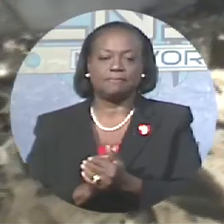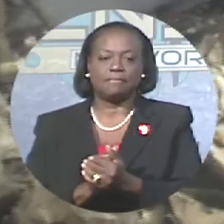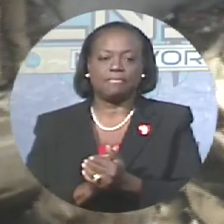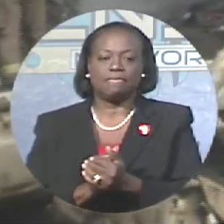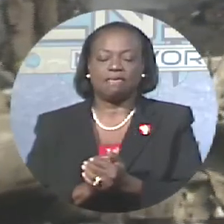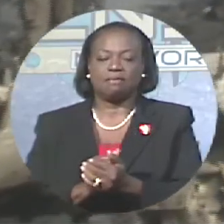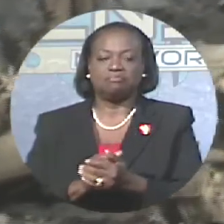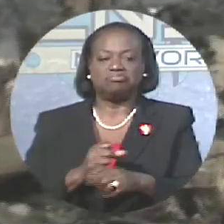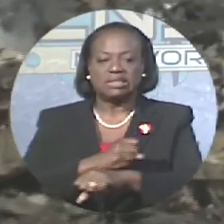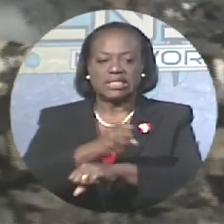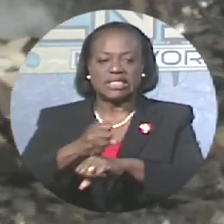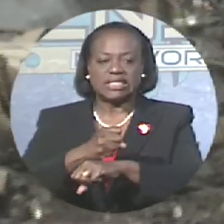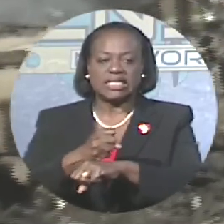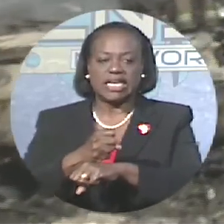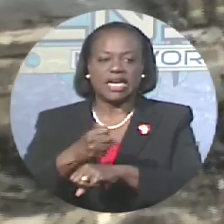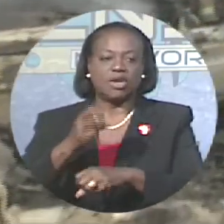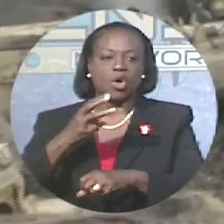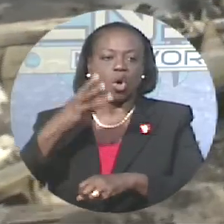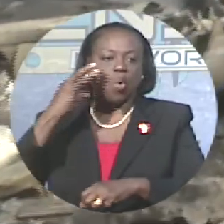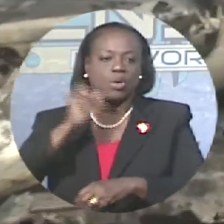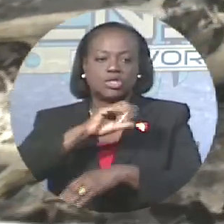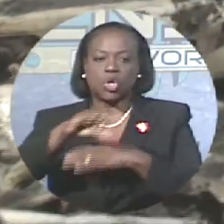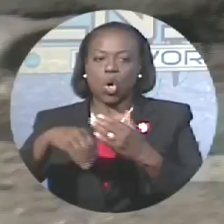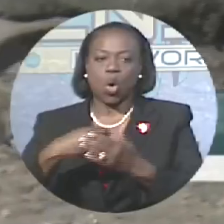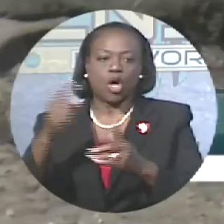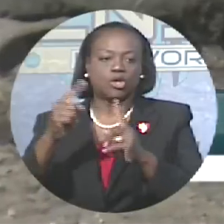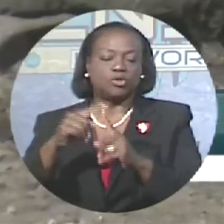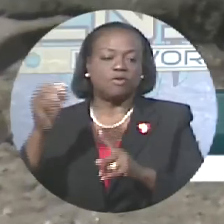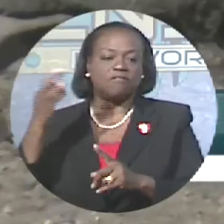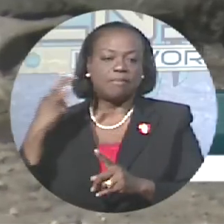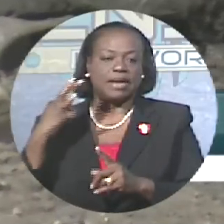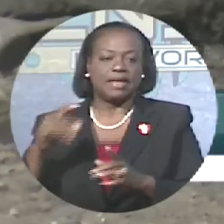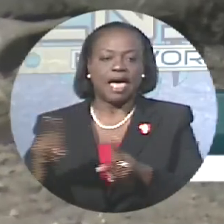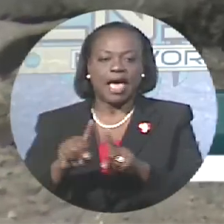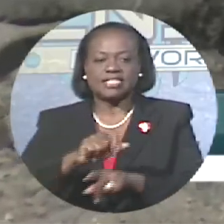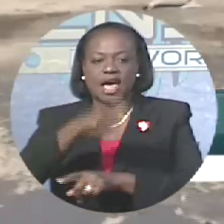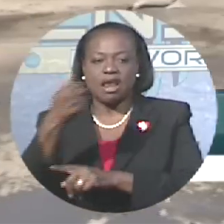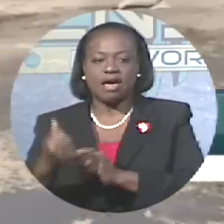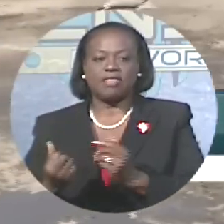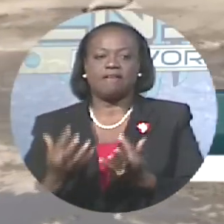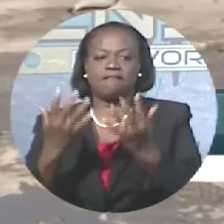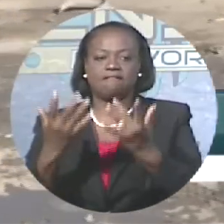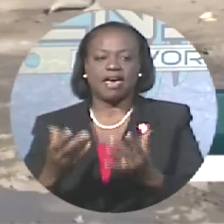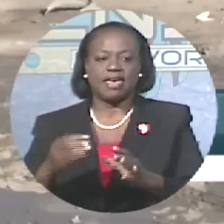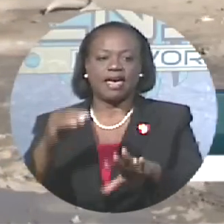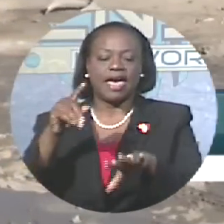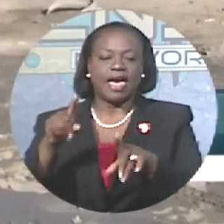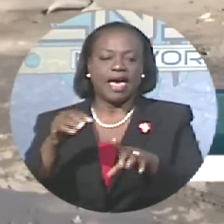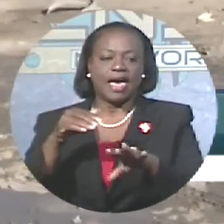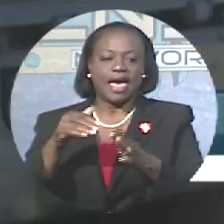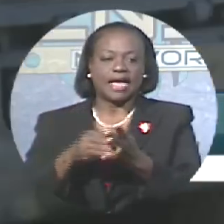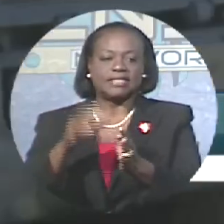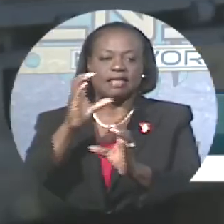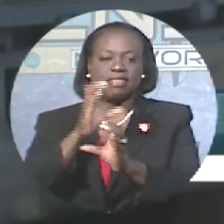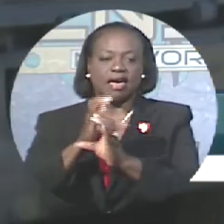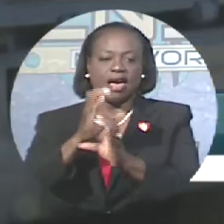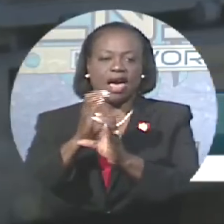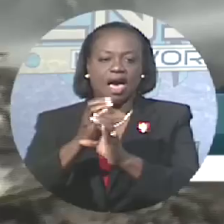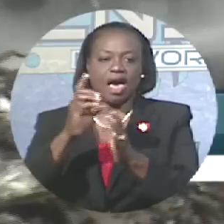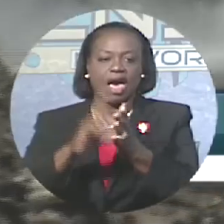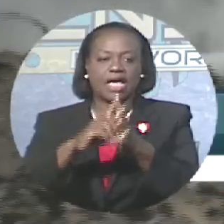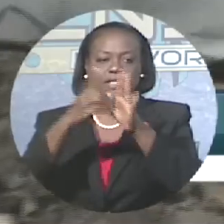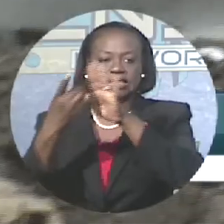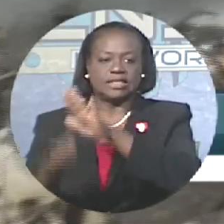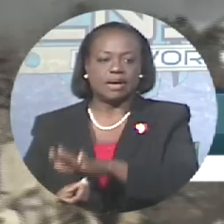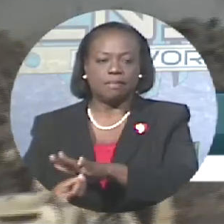The scene was all too familiar to residents of Marshall Road as another fire at the car dump filled the air with smoke. Two fire engines